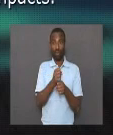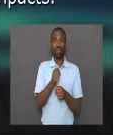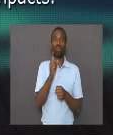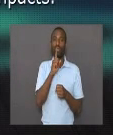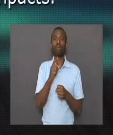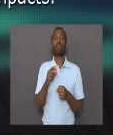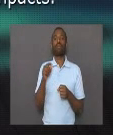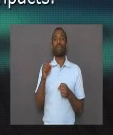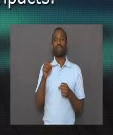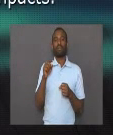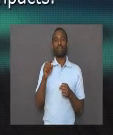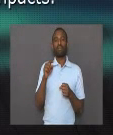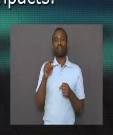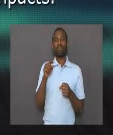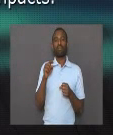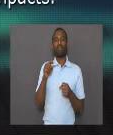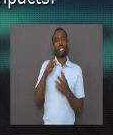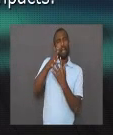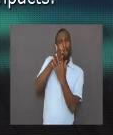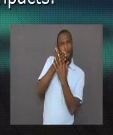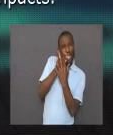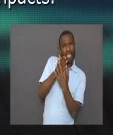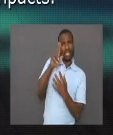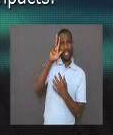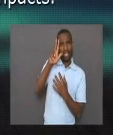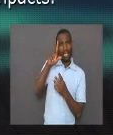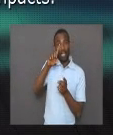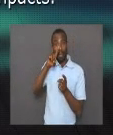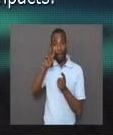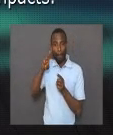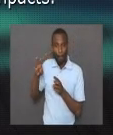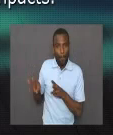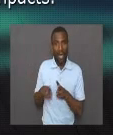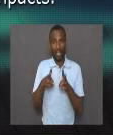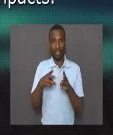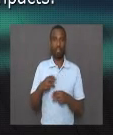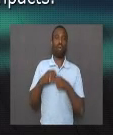is called the mean free path.